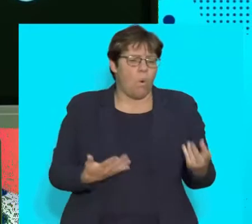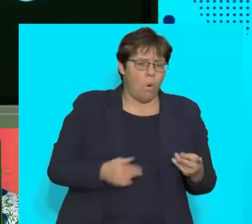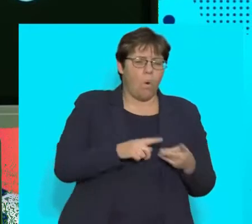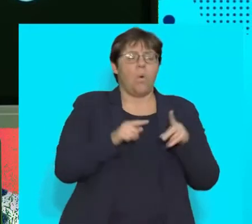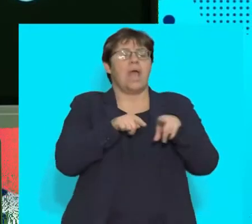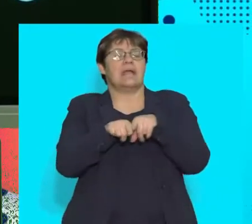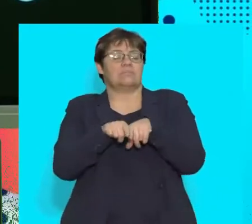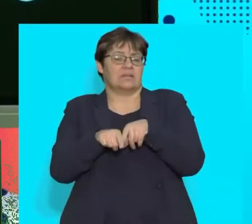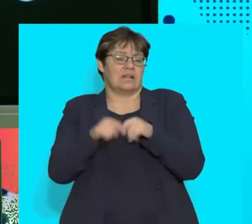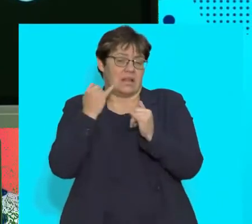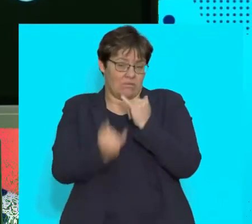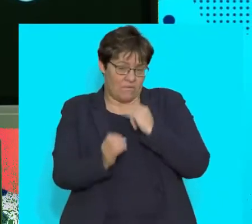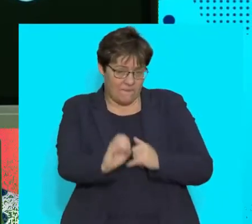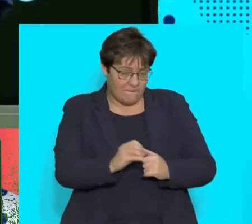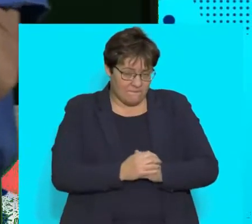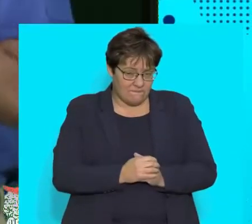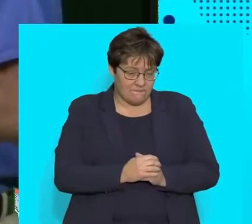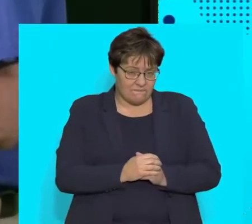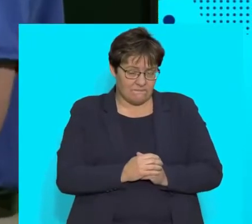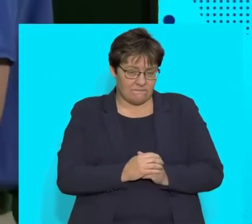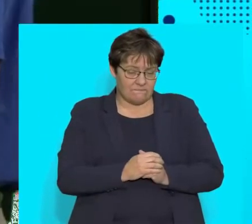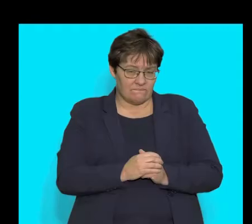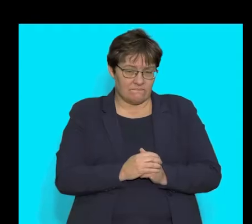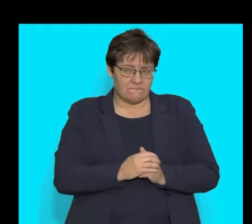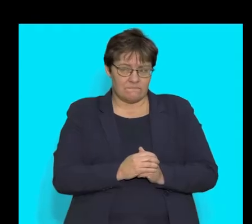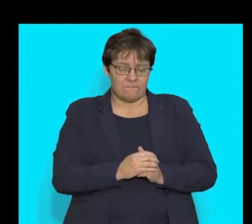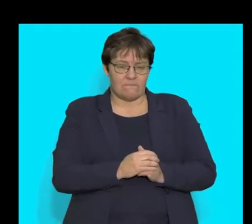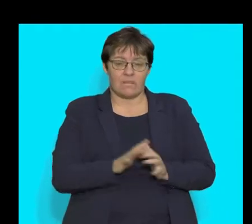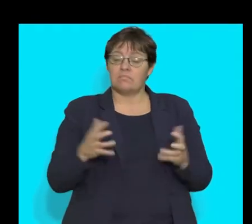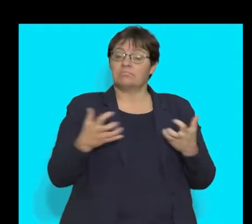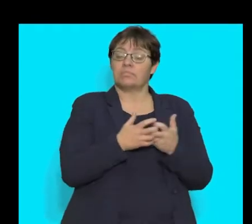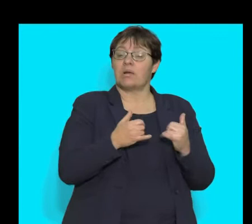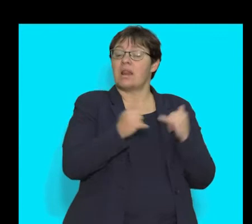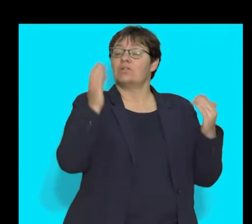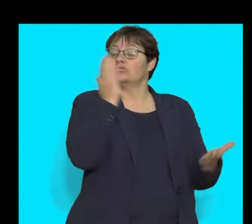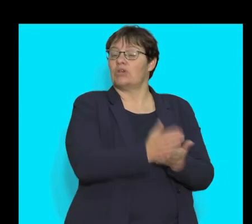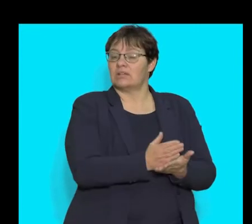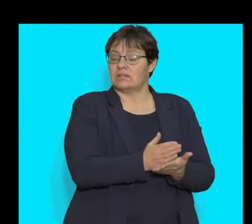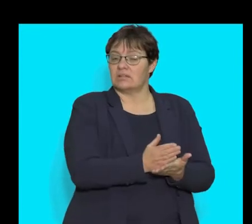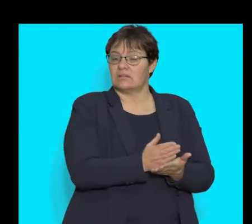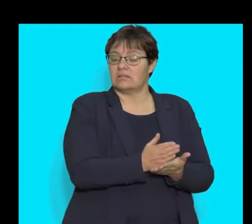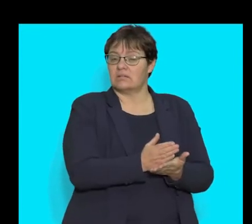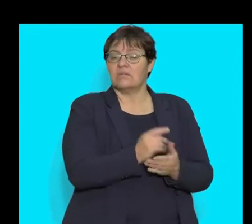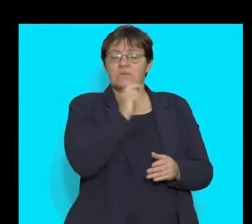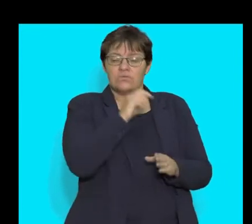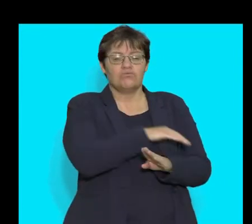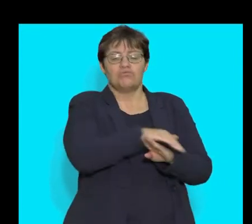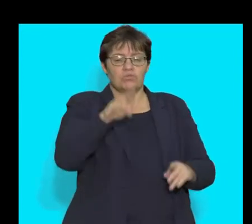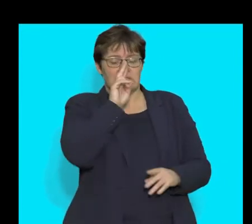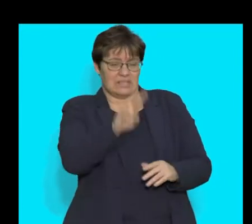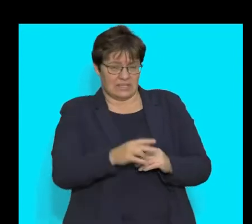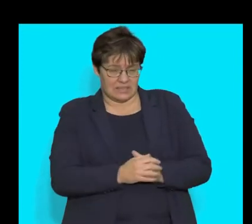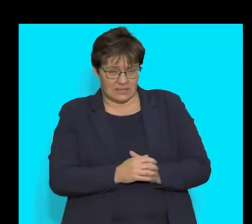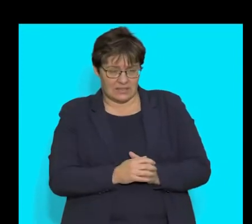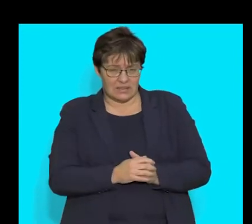experimental error. Now, we don't only get points that fit on a straight line. those are, you can use your ruler to see that it's a straight